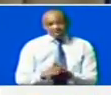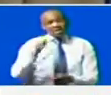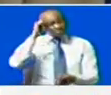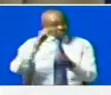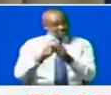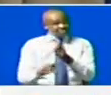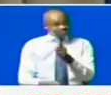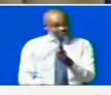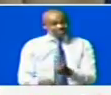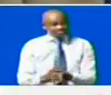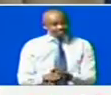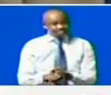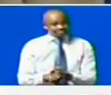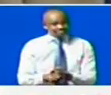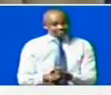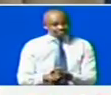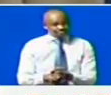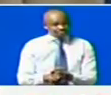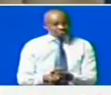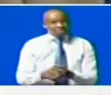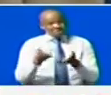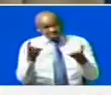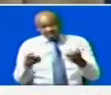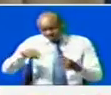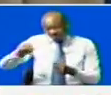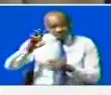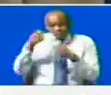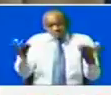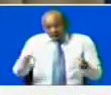Remember that in spite of their origin,